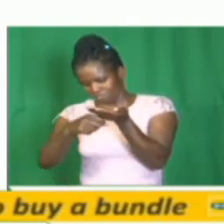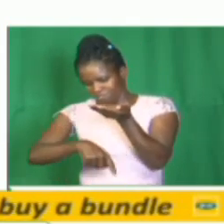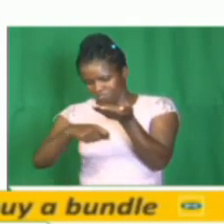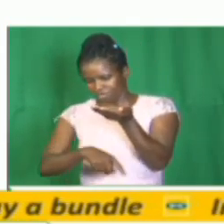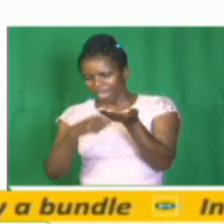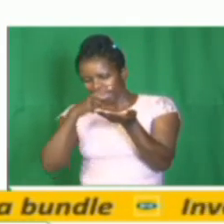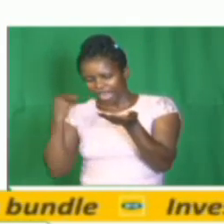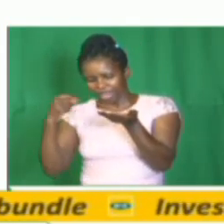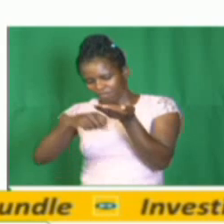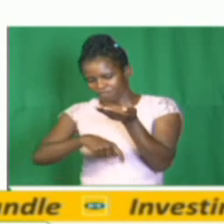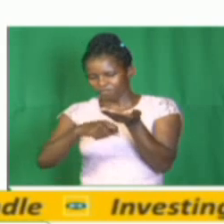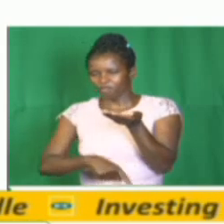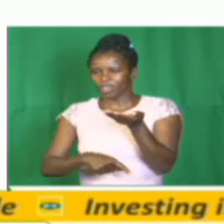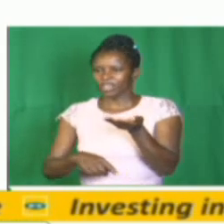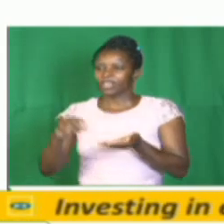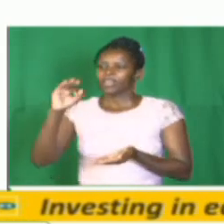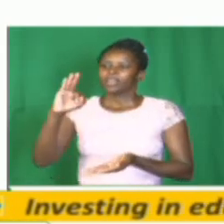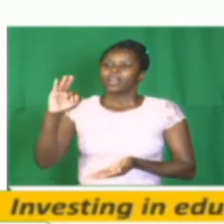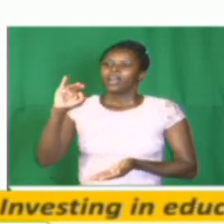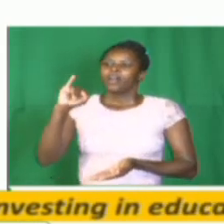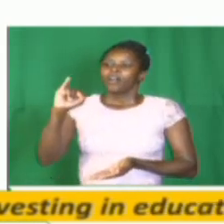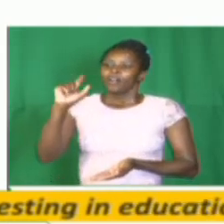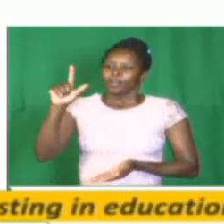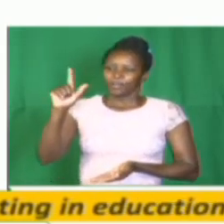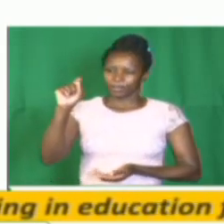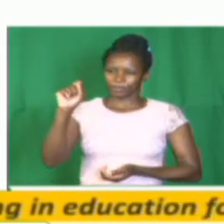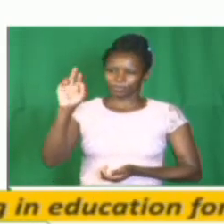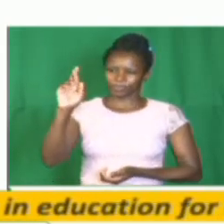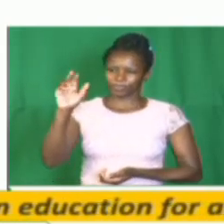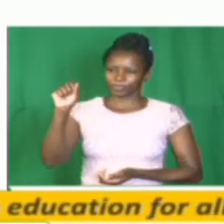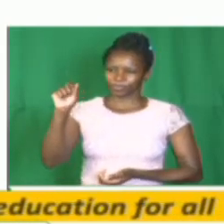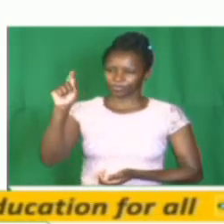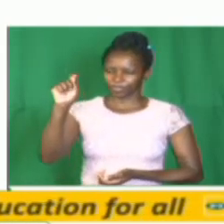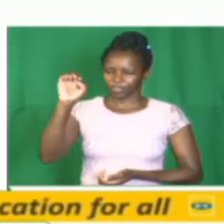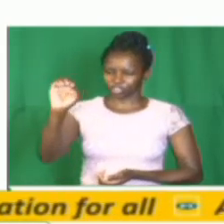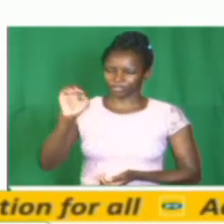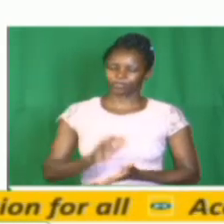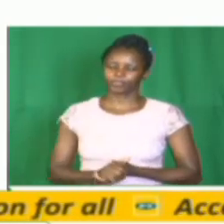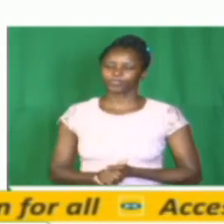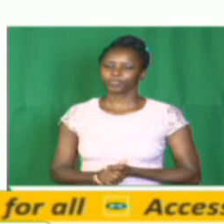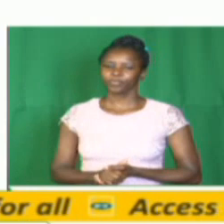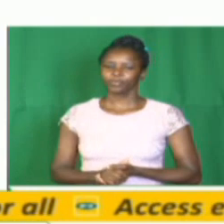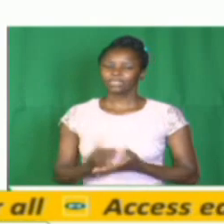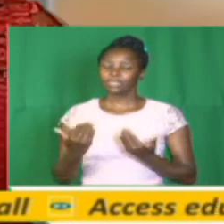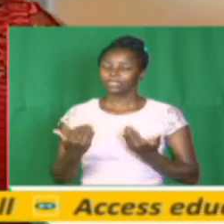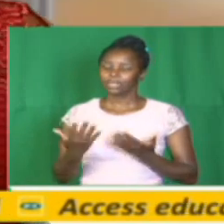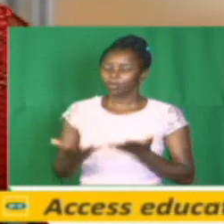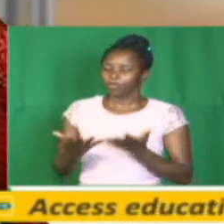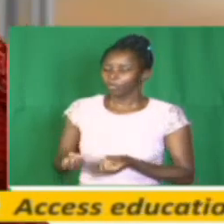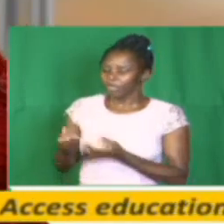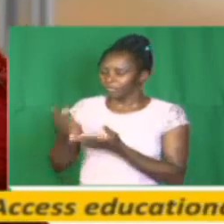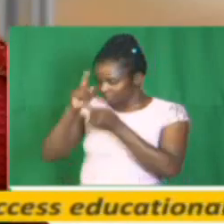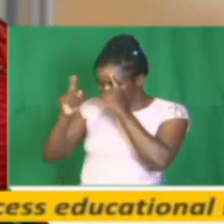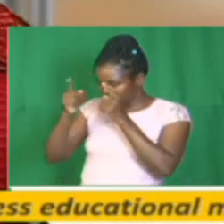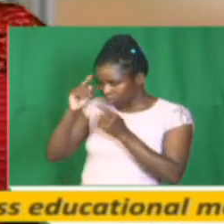is known as the filtrate. Okay, dear learners, may I give this opportunity to